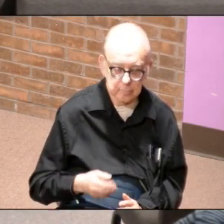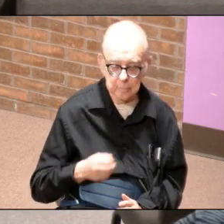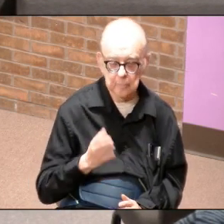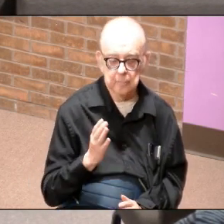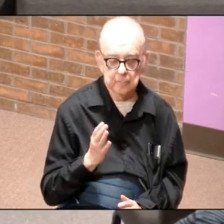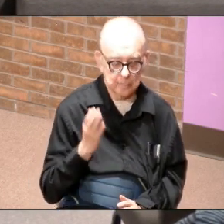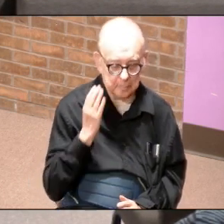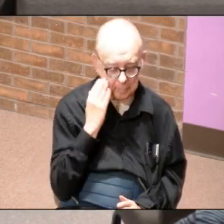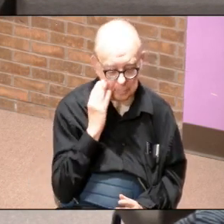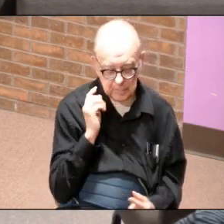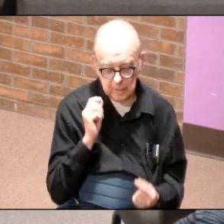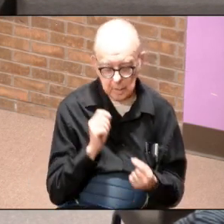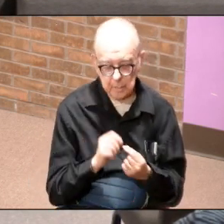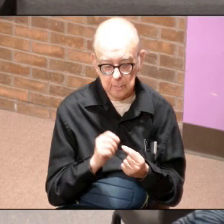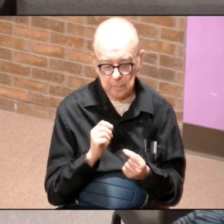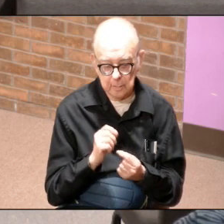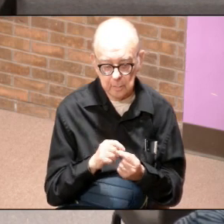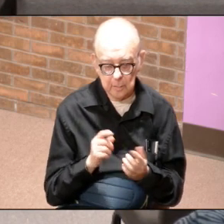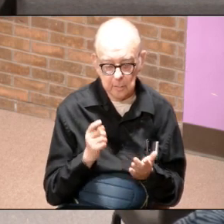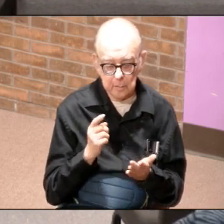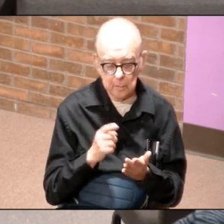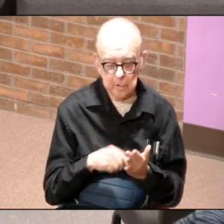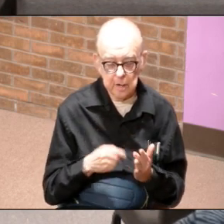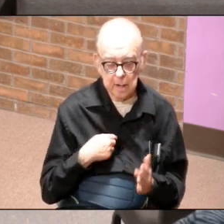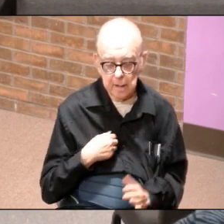God knows exactly what I'm feeling.